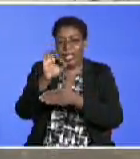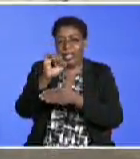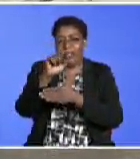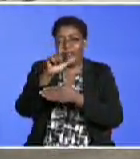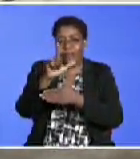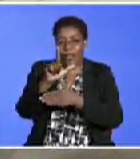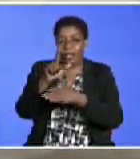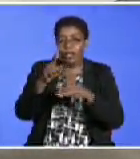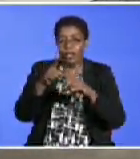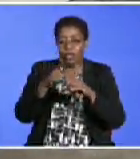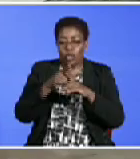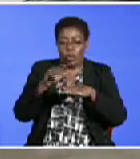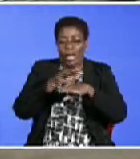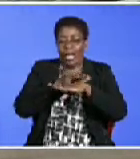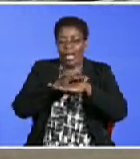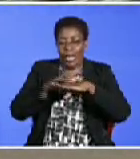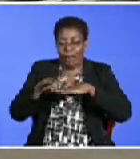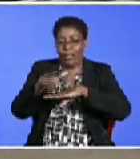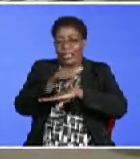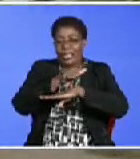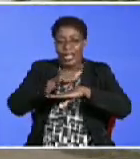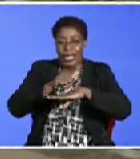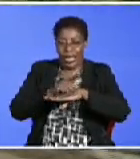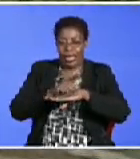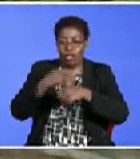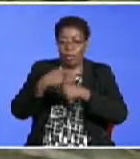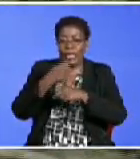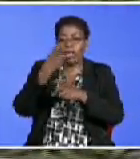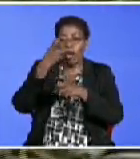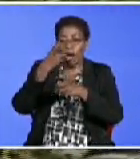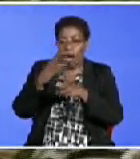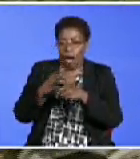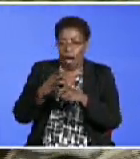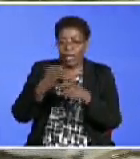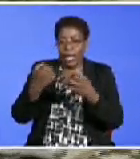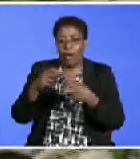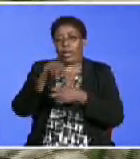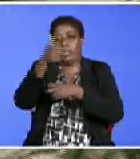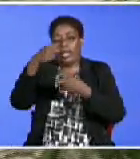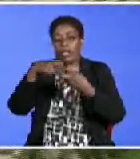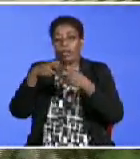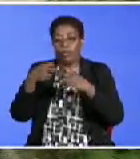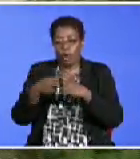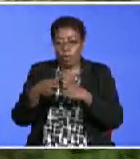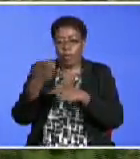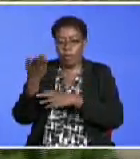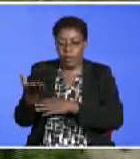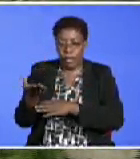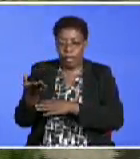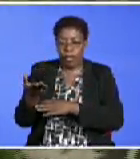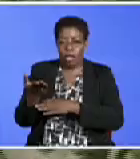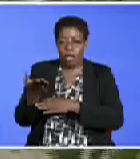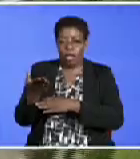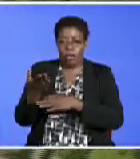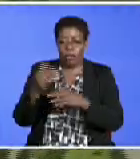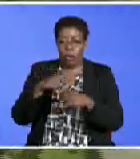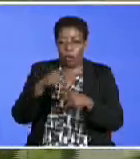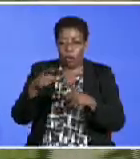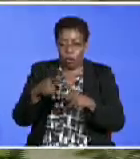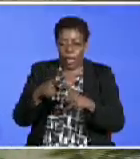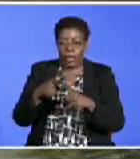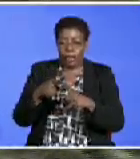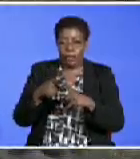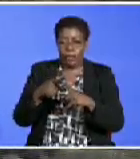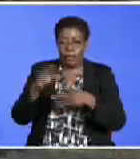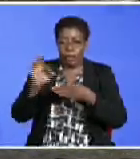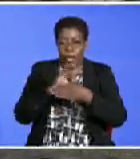to stabilize the land's clay soil. However, another issue presents itself on the ground, where the closely packed foundations of former homes